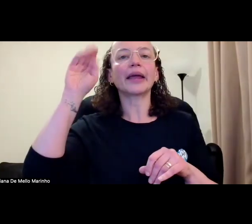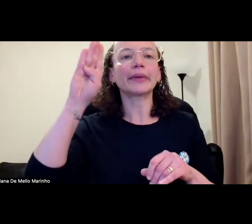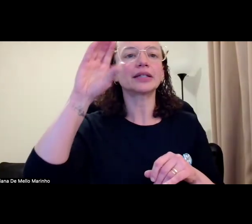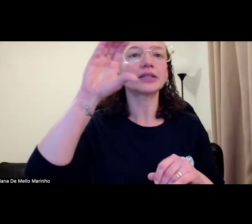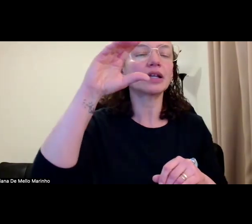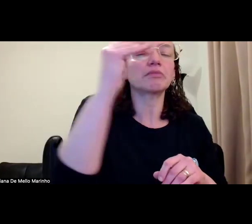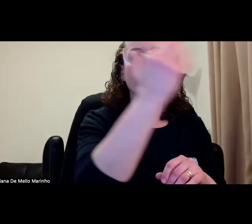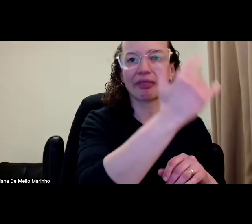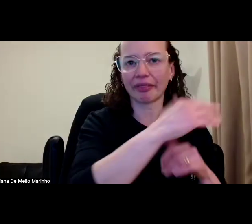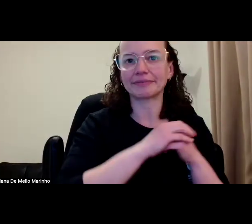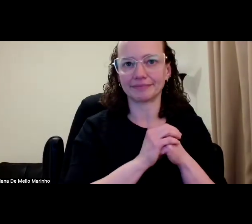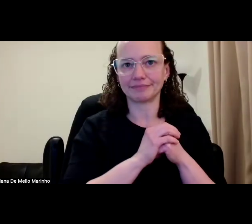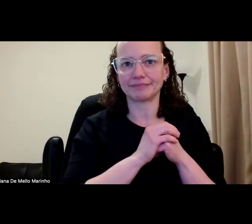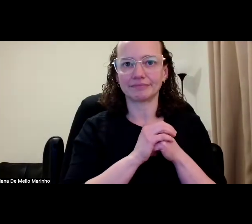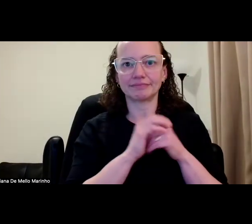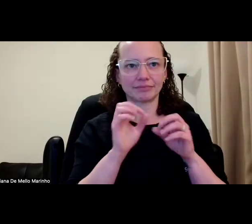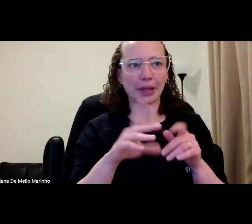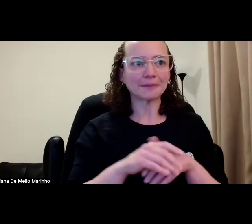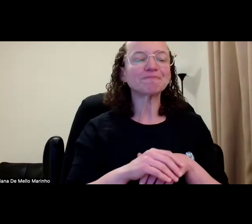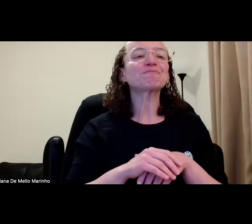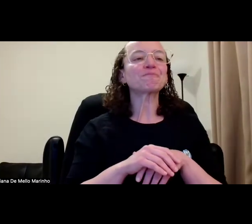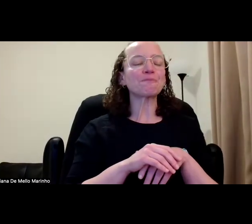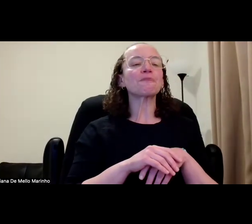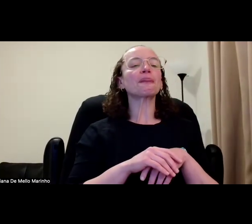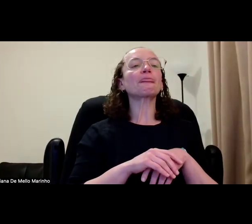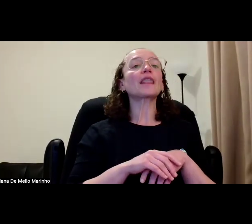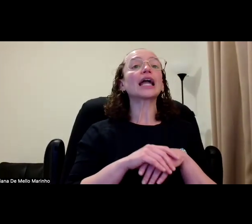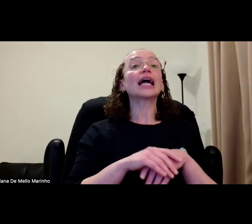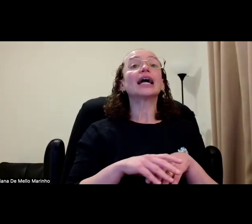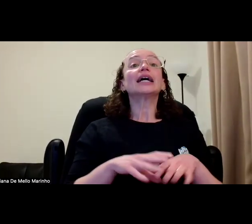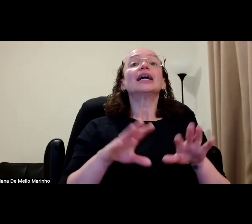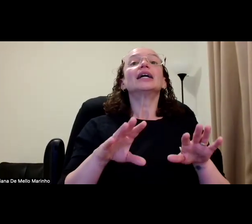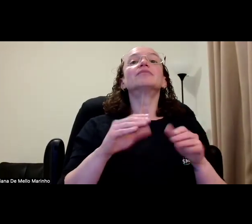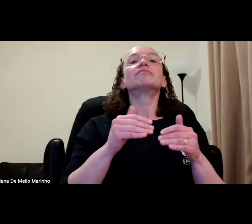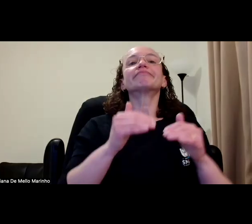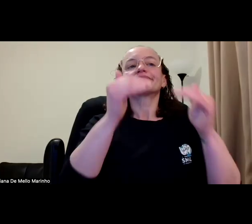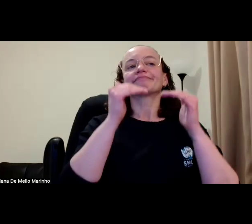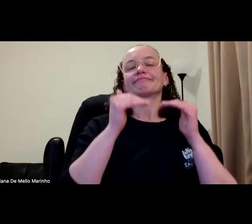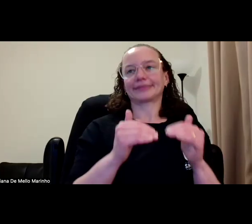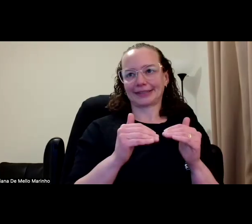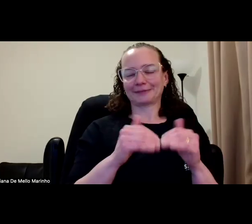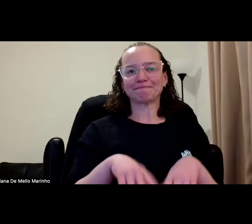It's the same with kids. A, B, C, D, working your way around.